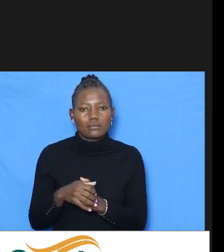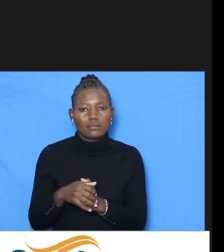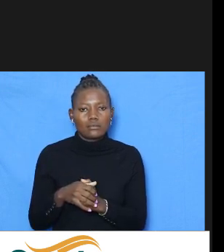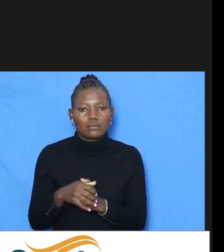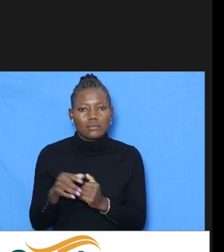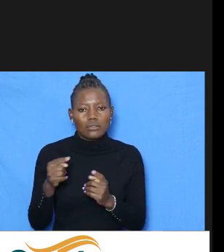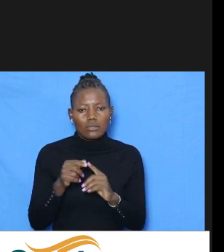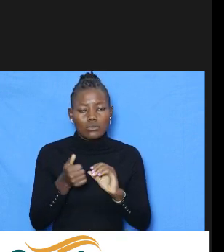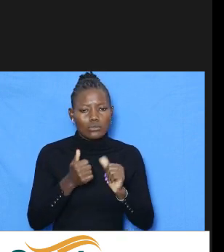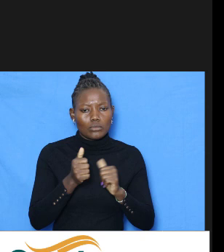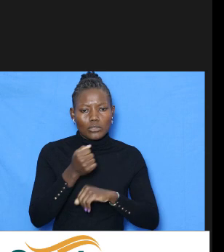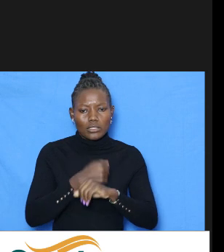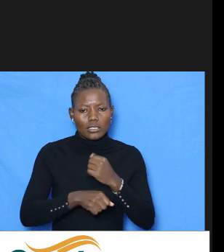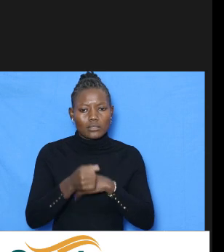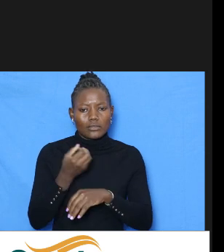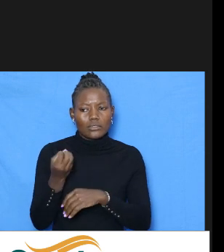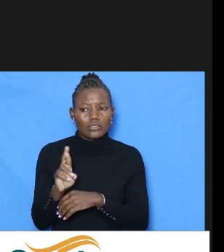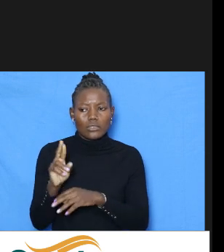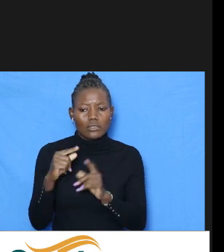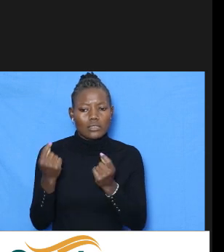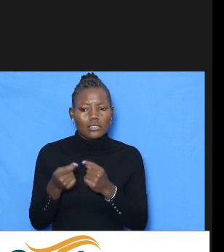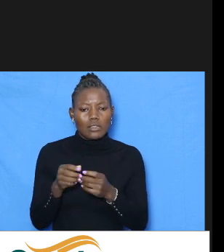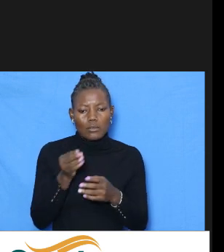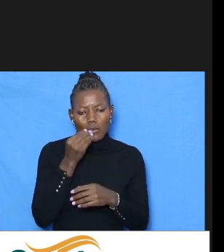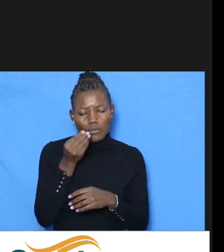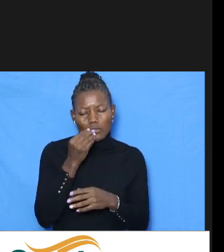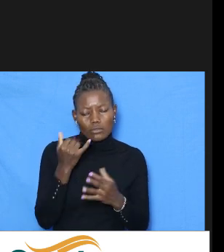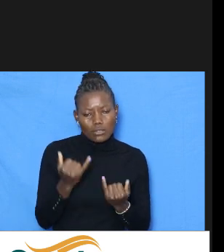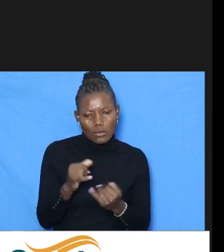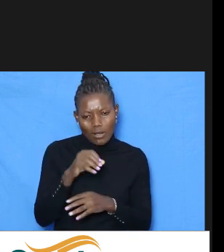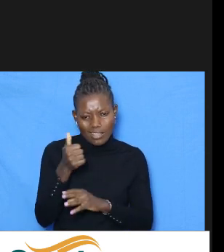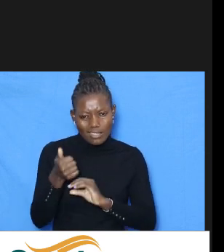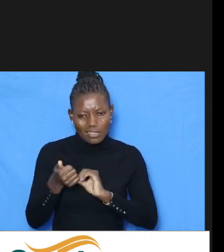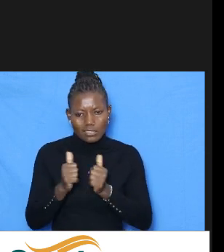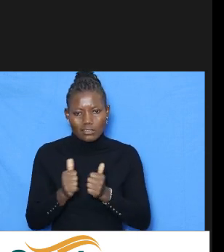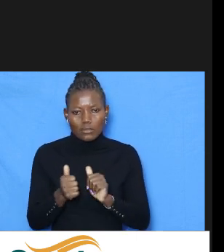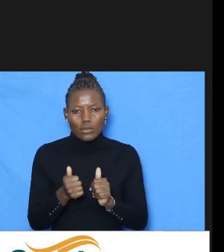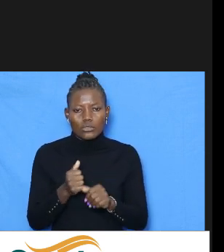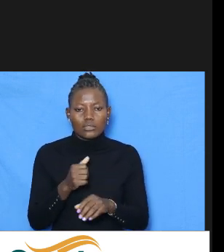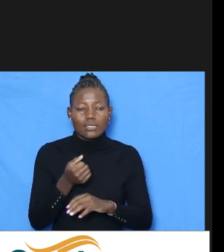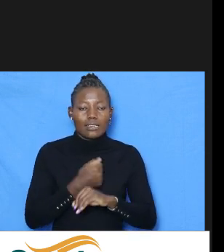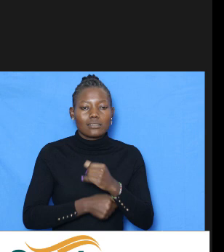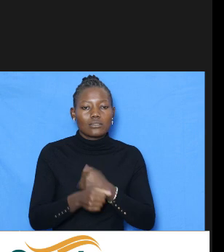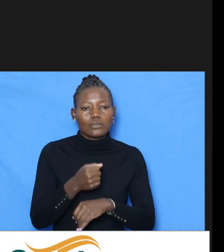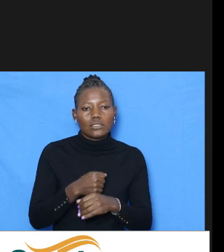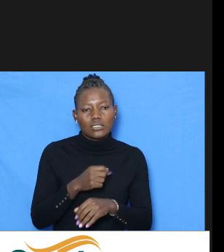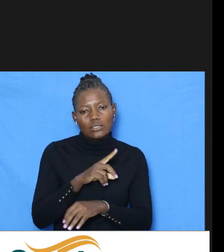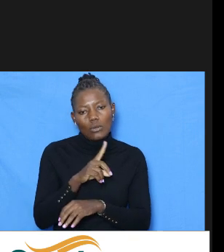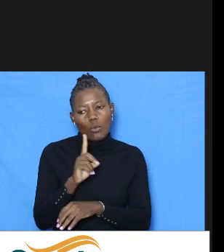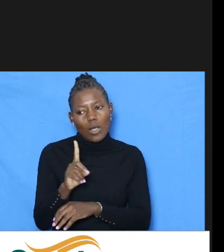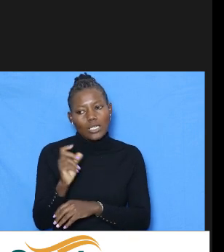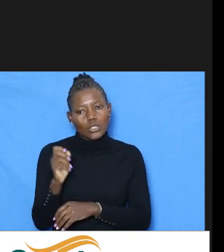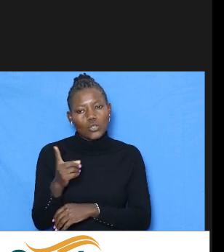of sporting activity and the type of food. So you will find some sporting activities would require one to